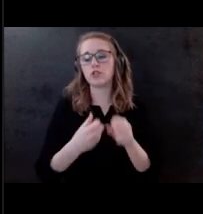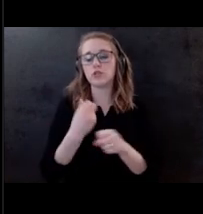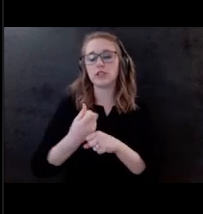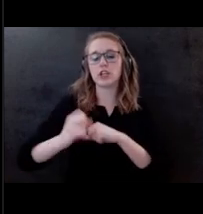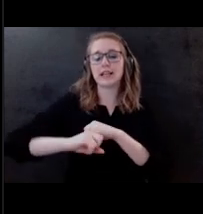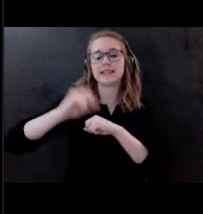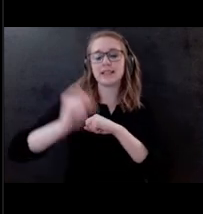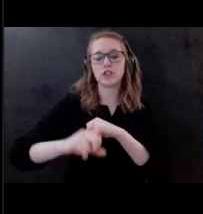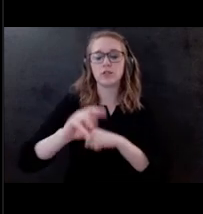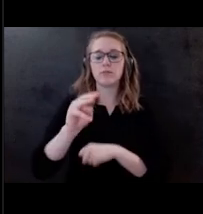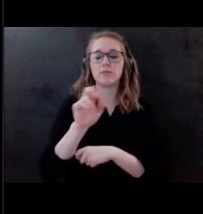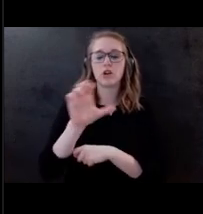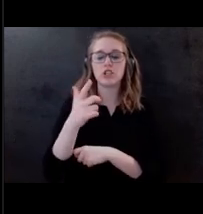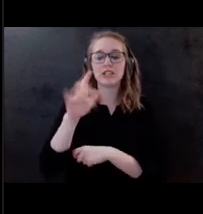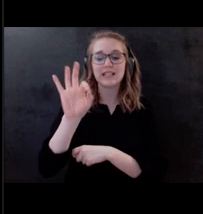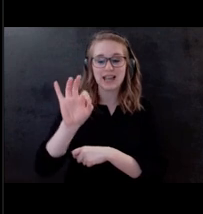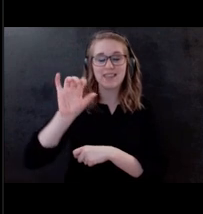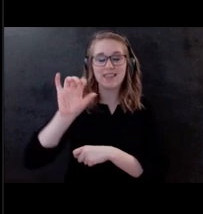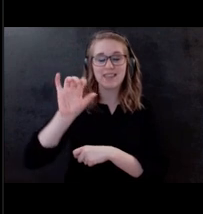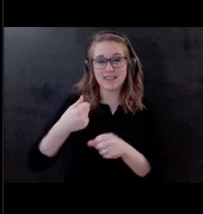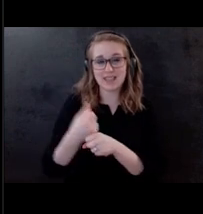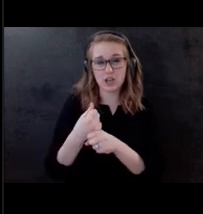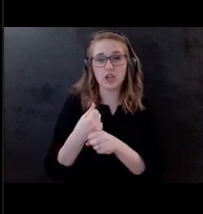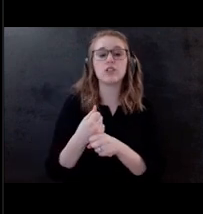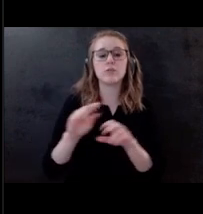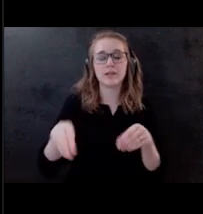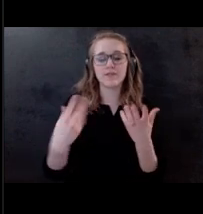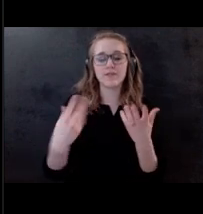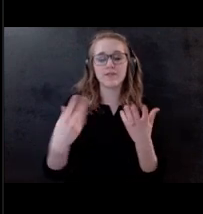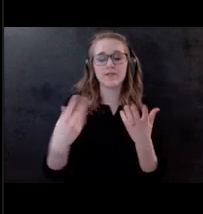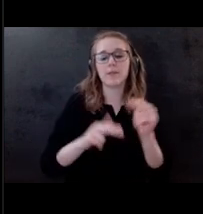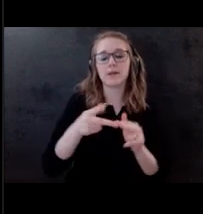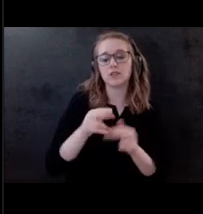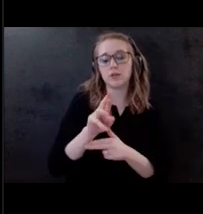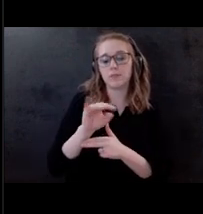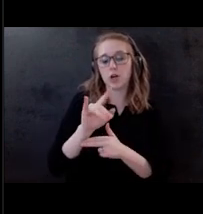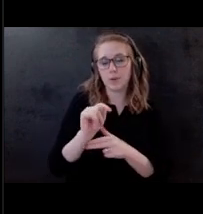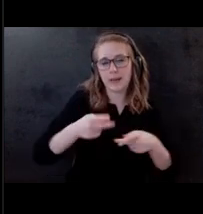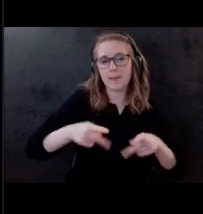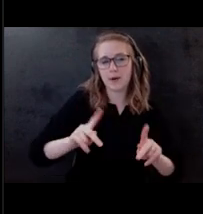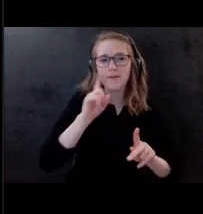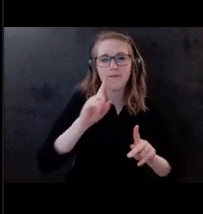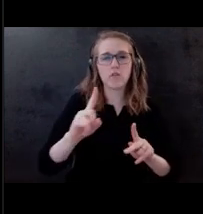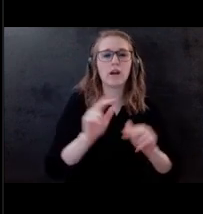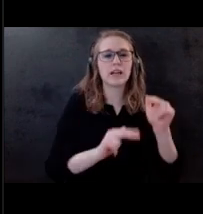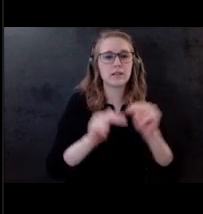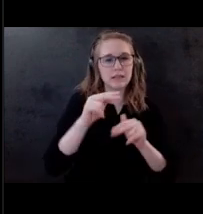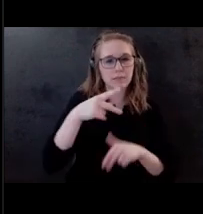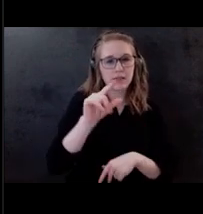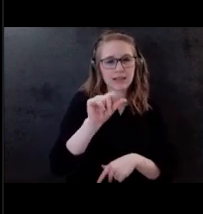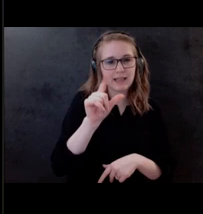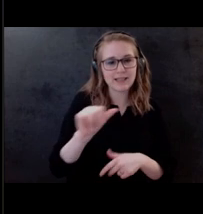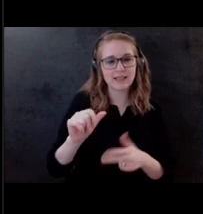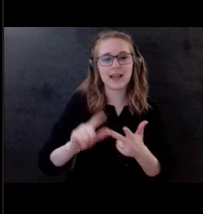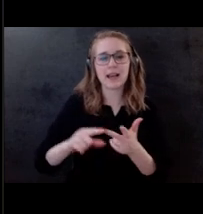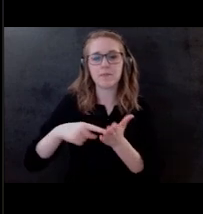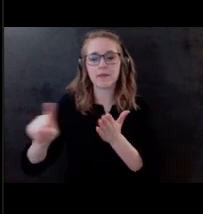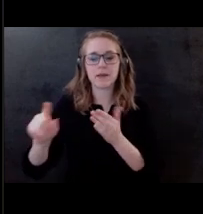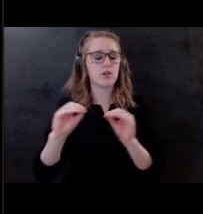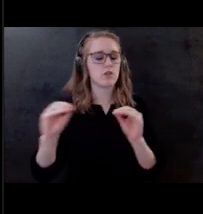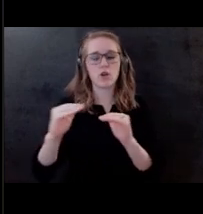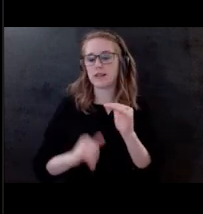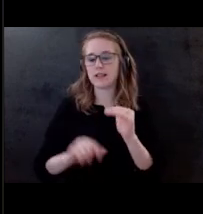year, to receive a building permit for the public plaza, to provide construction status every 6 months, and a payment of no less than $100,000